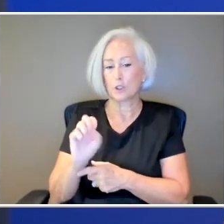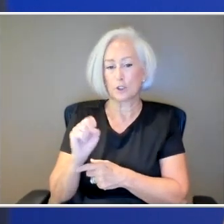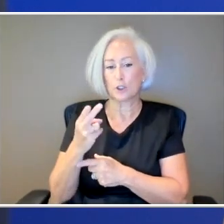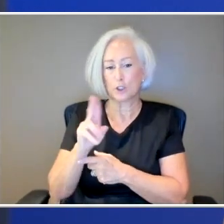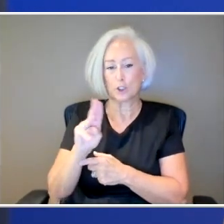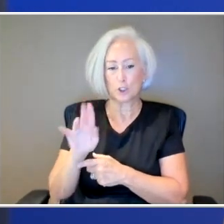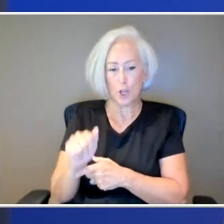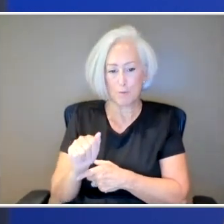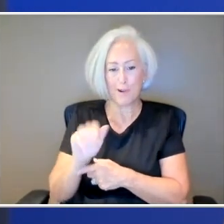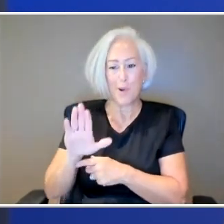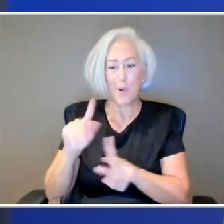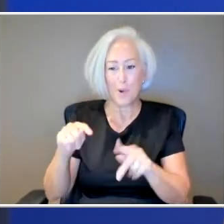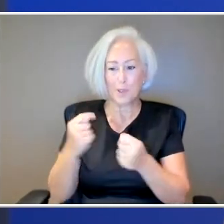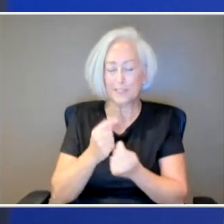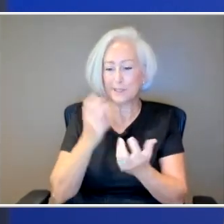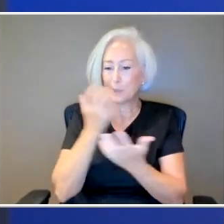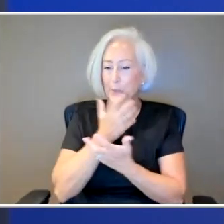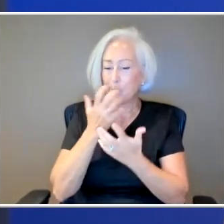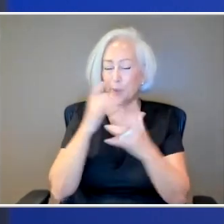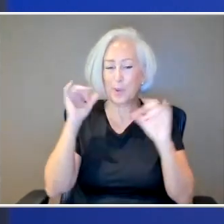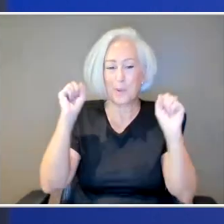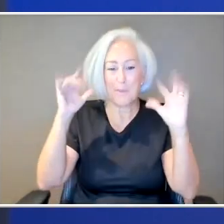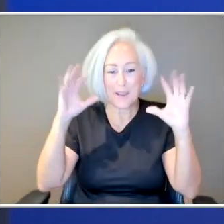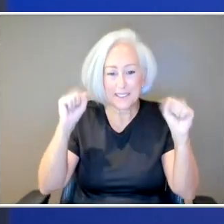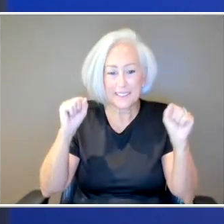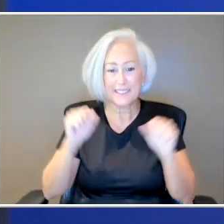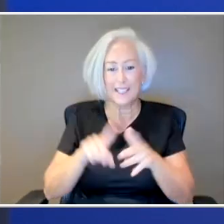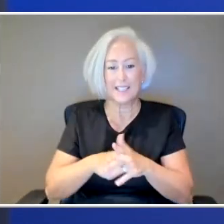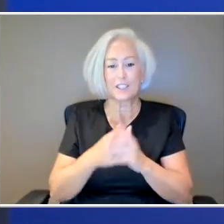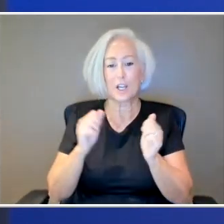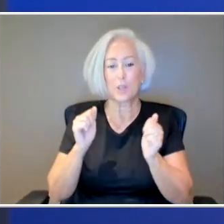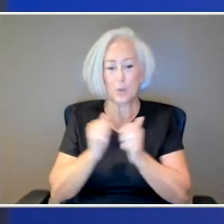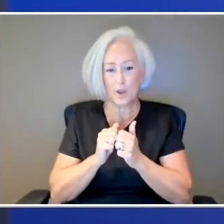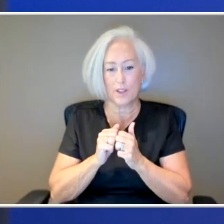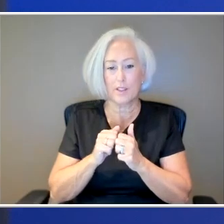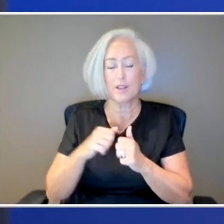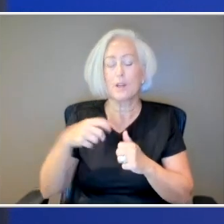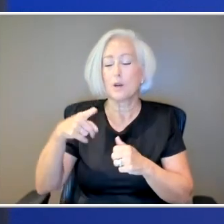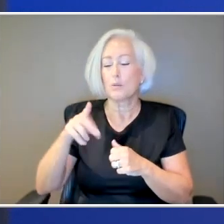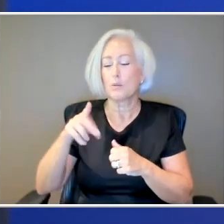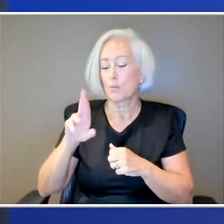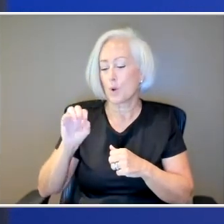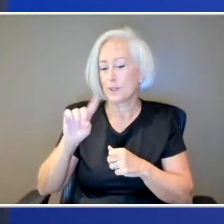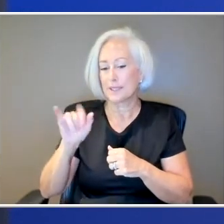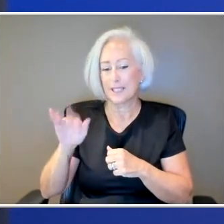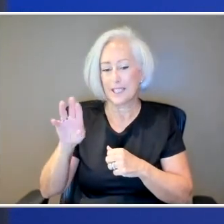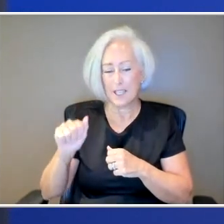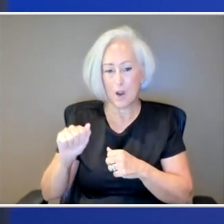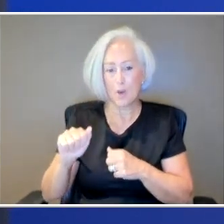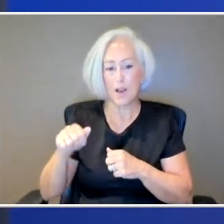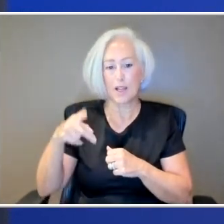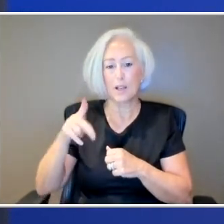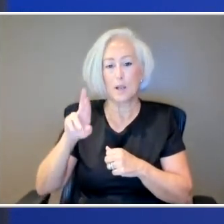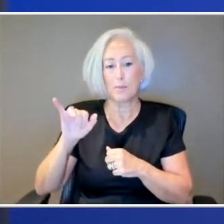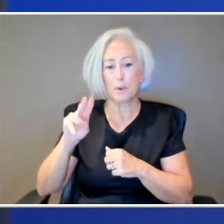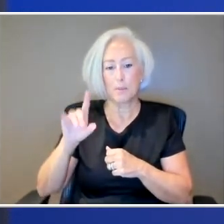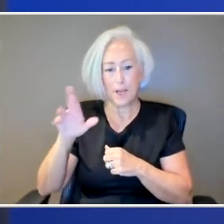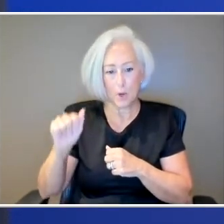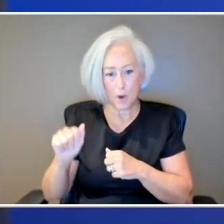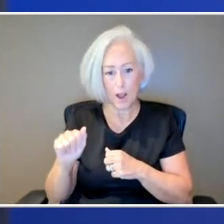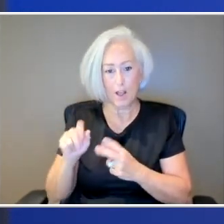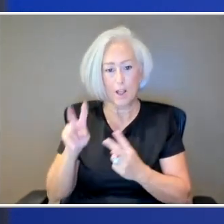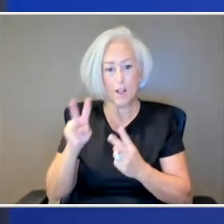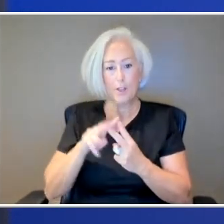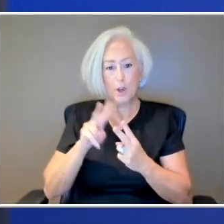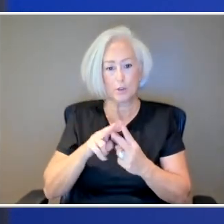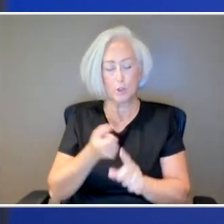been fabulous. And I started with Verzenio and Femira. So it was a combination that actually was pills. And I think